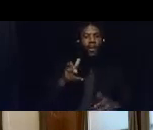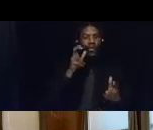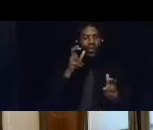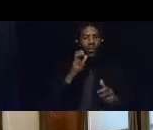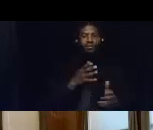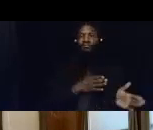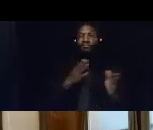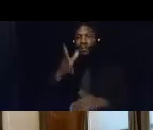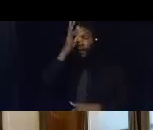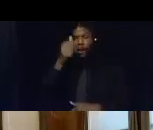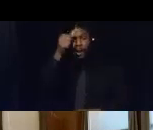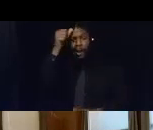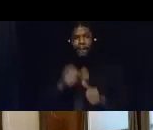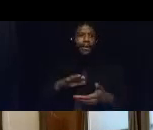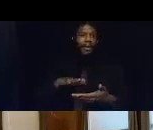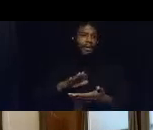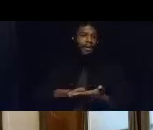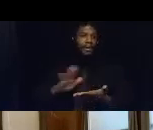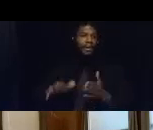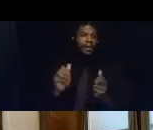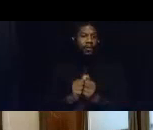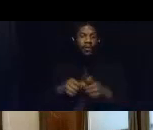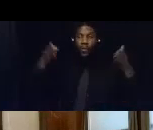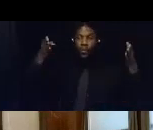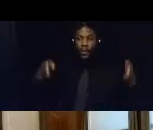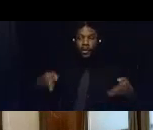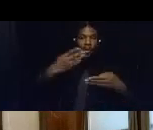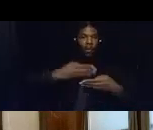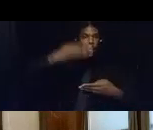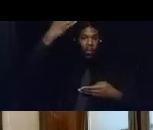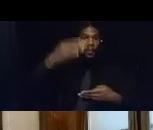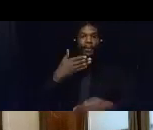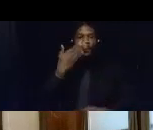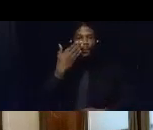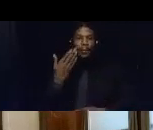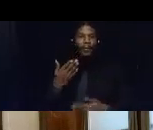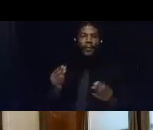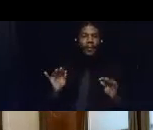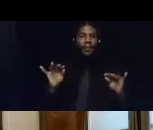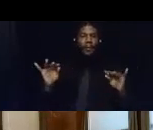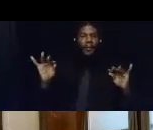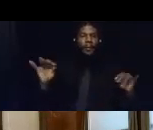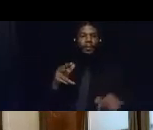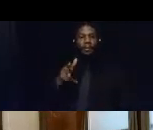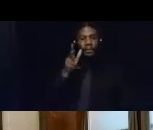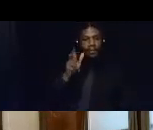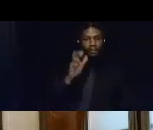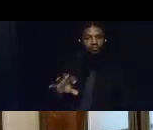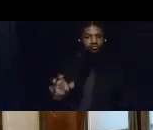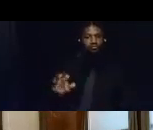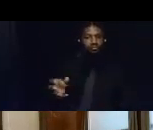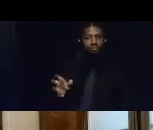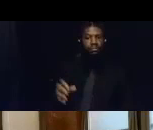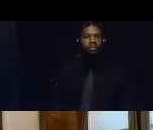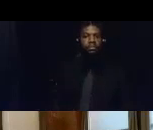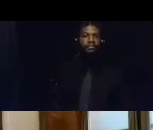cleaning with the windows open, with incense burning and music playing through the radio. Those experiences of learning how to create the architecture